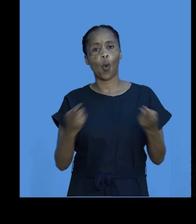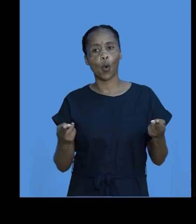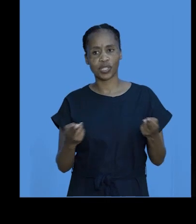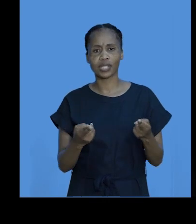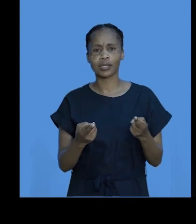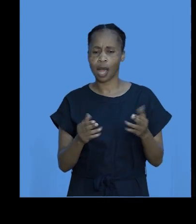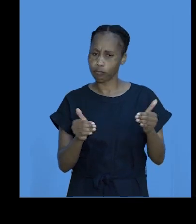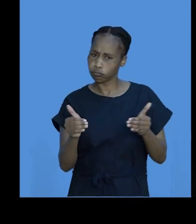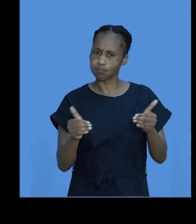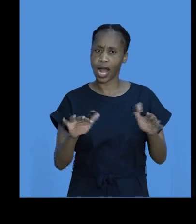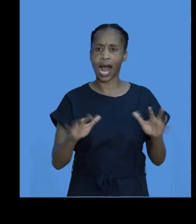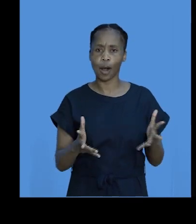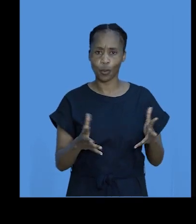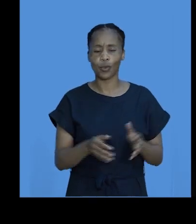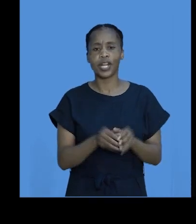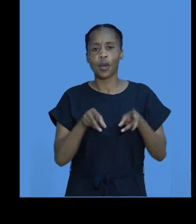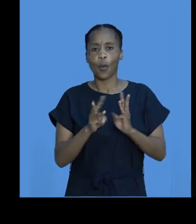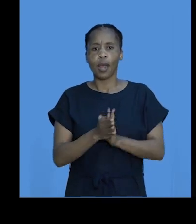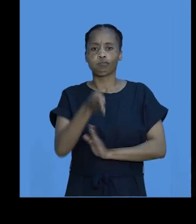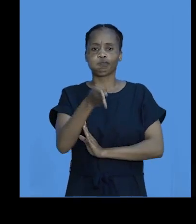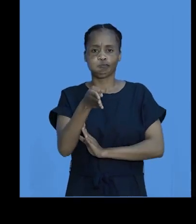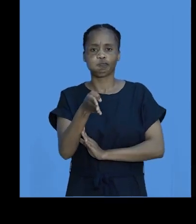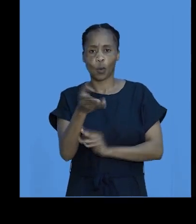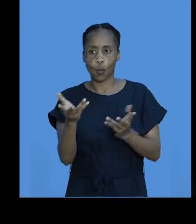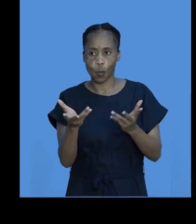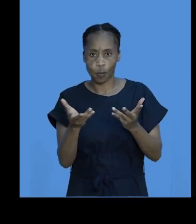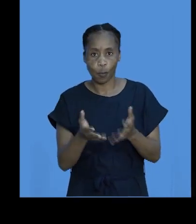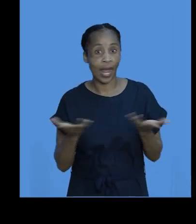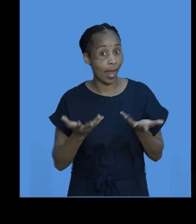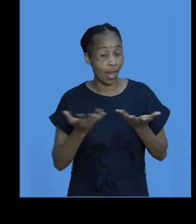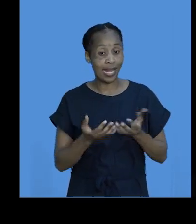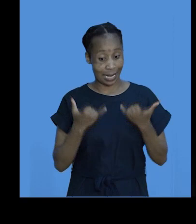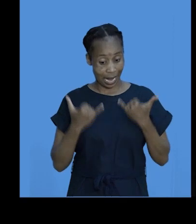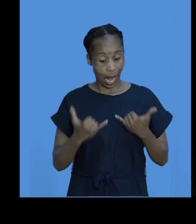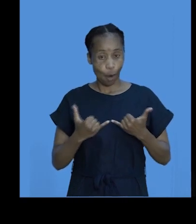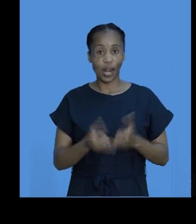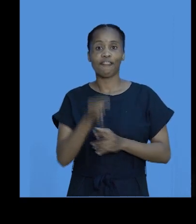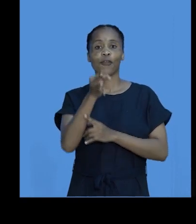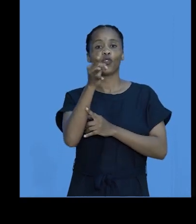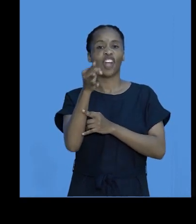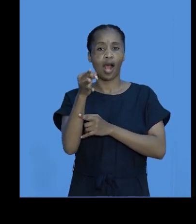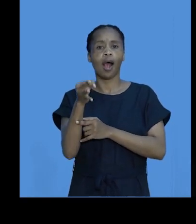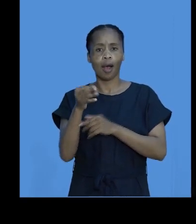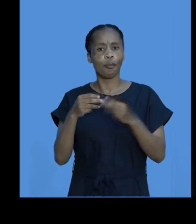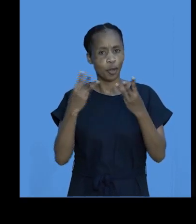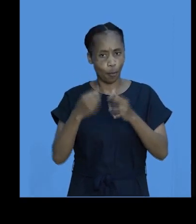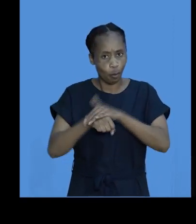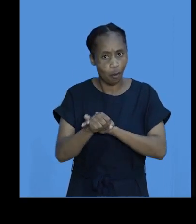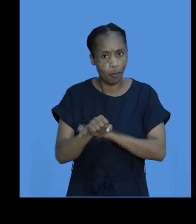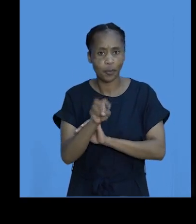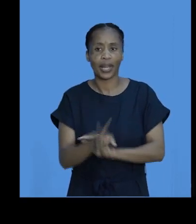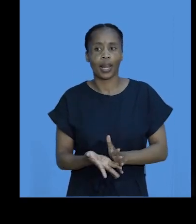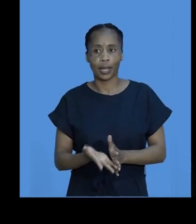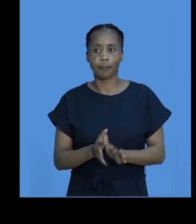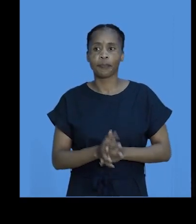resources are managed in such a way that it is available to present and future generations. Or when we are managing